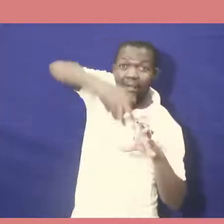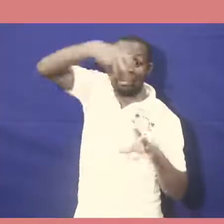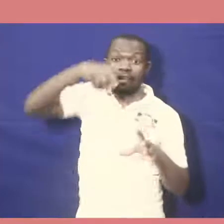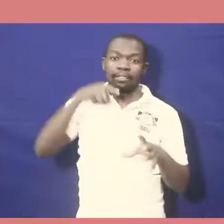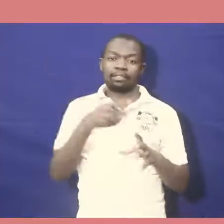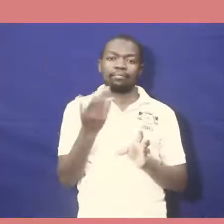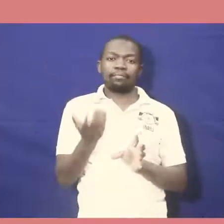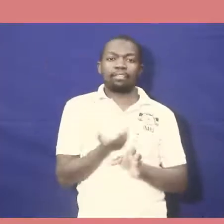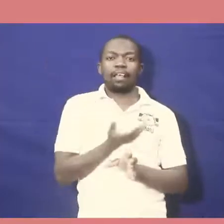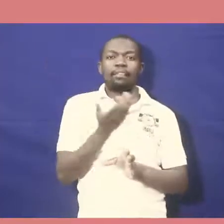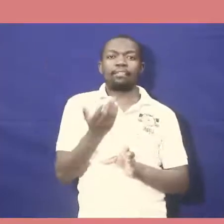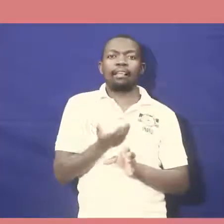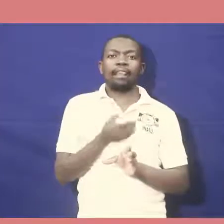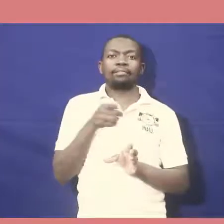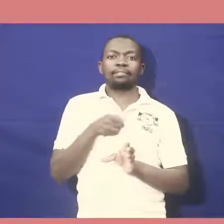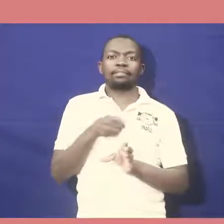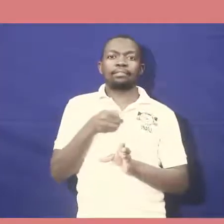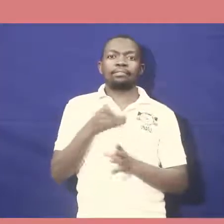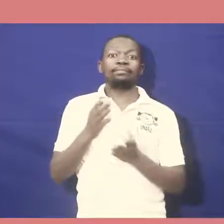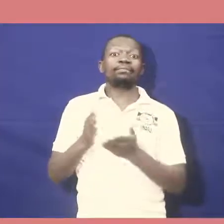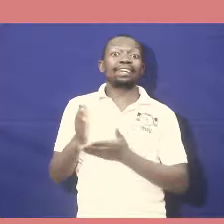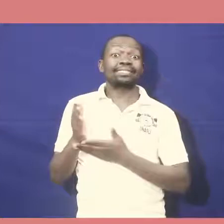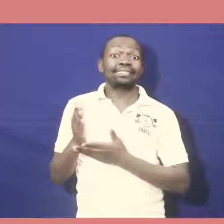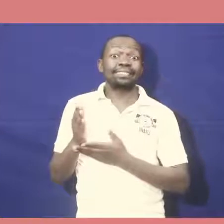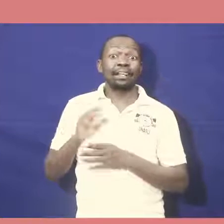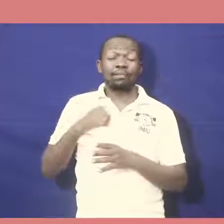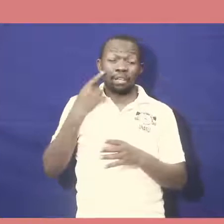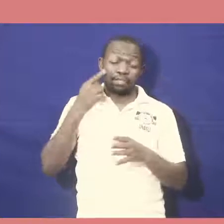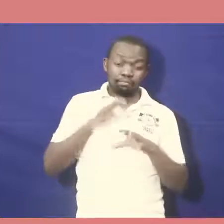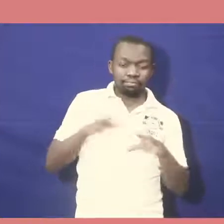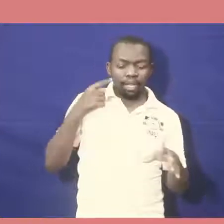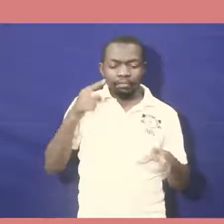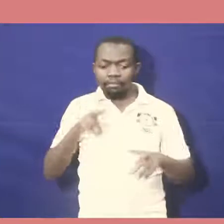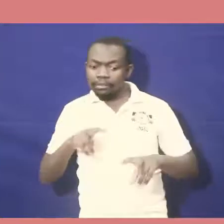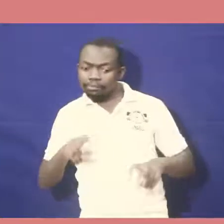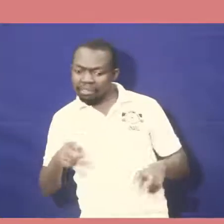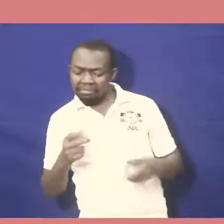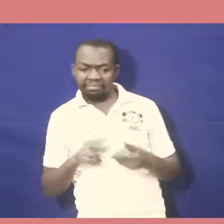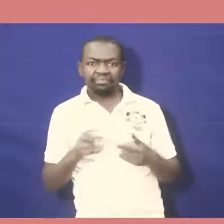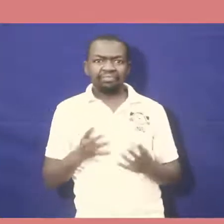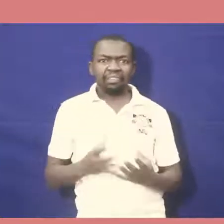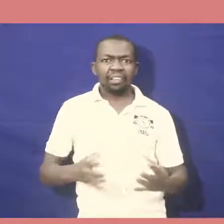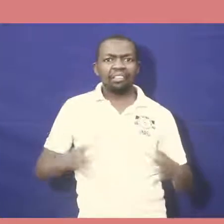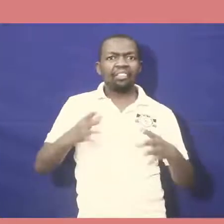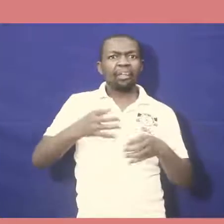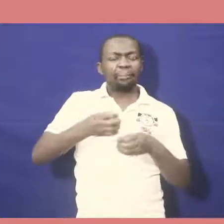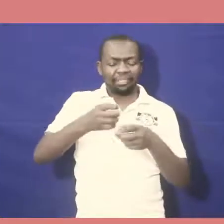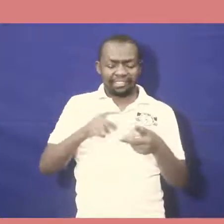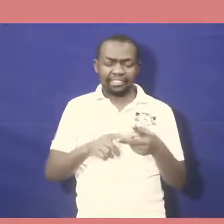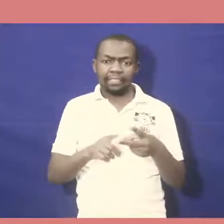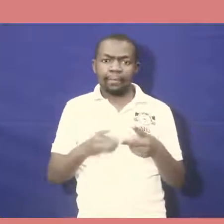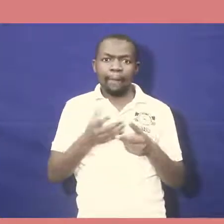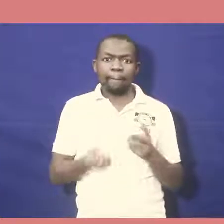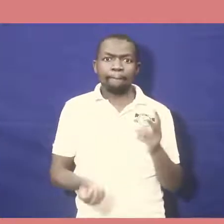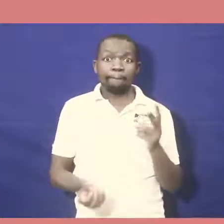analyze artifacts. When they dig, they find pots, they find bones, they find